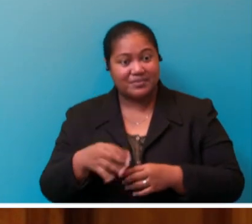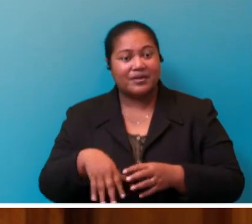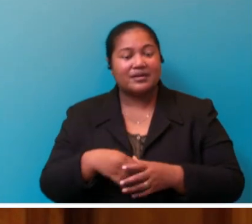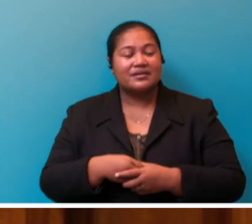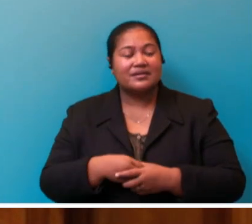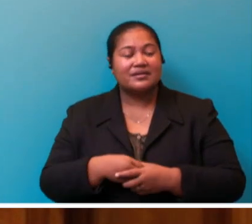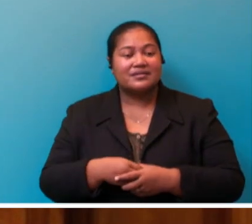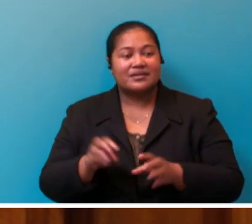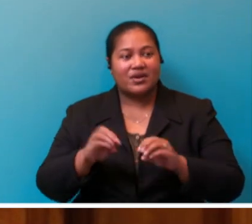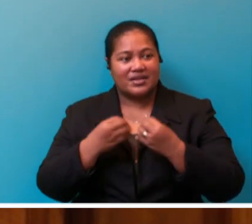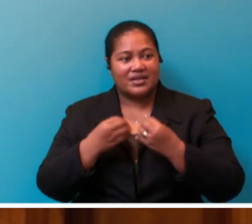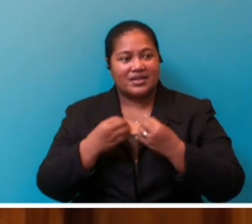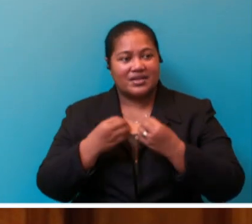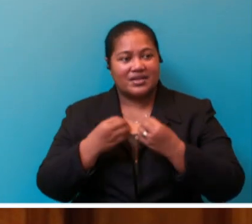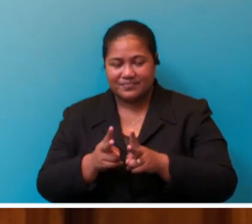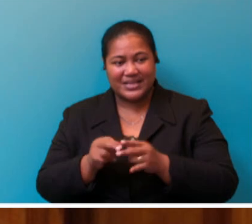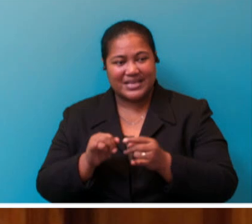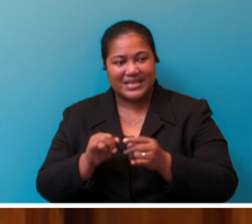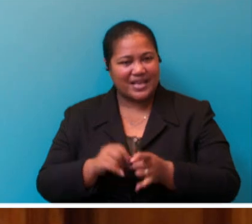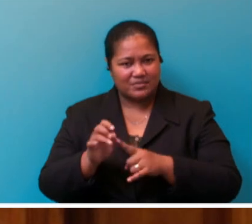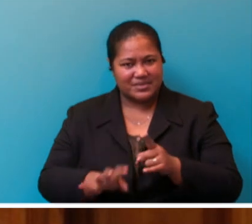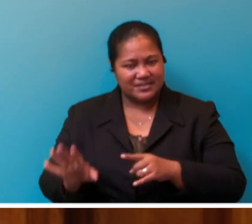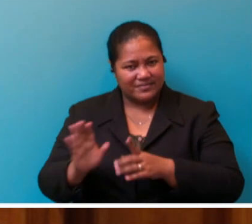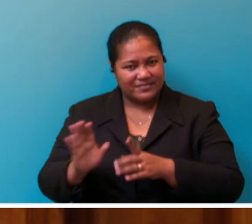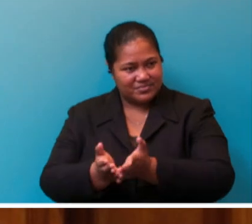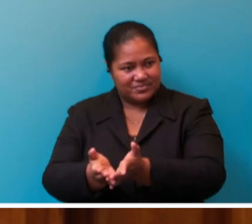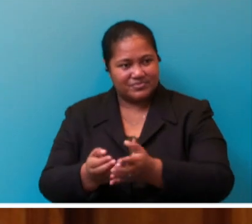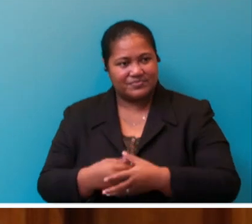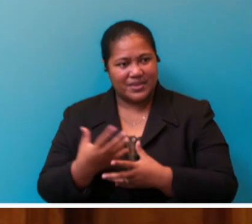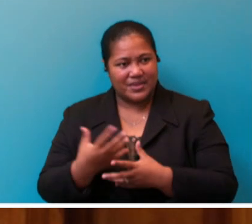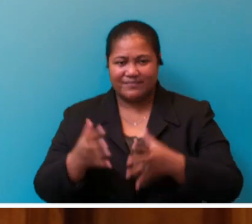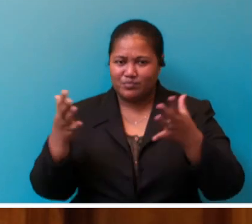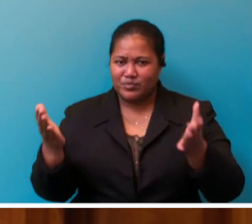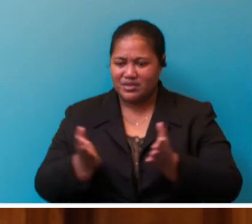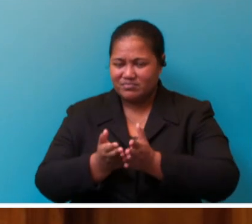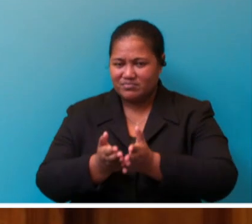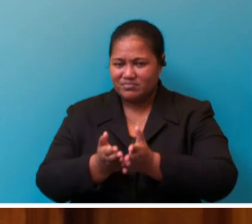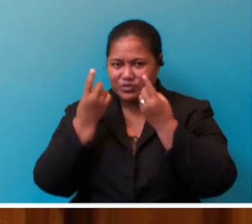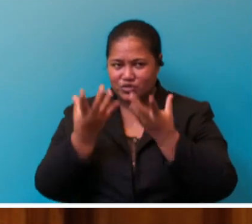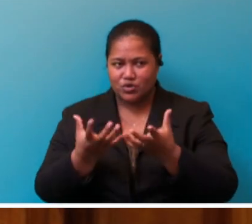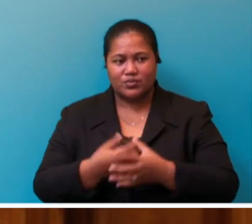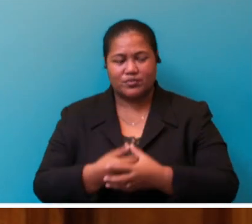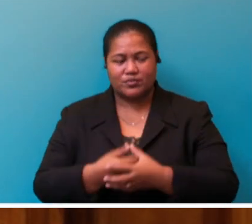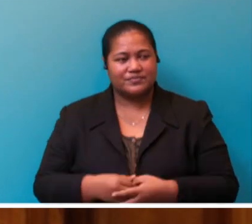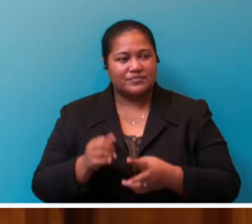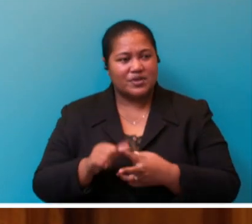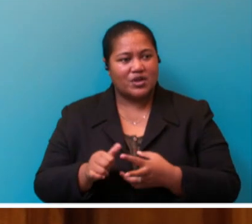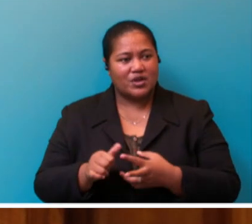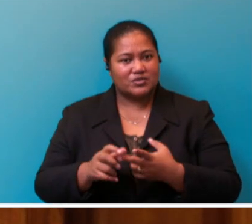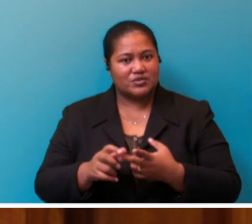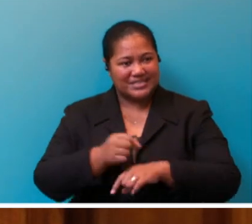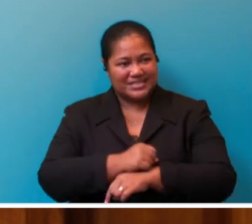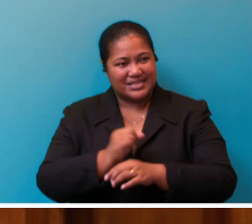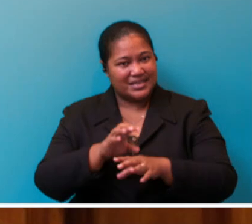in partnership with the South Pacific Cruise Alliance, returned to the world's largest cruise trade show, the Sea Trade Cruise Global 2025 in